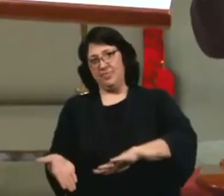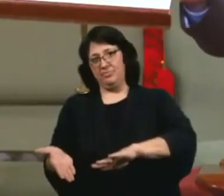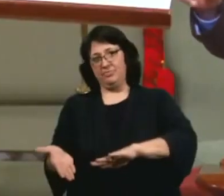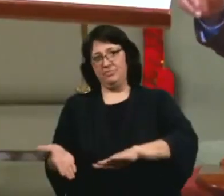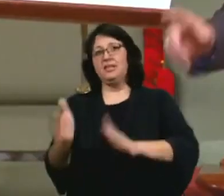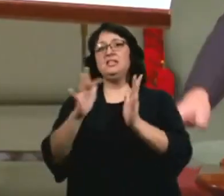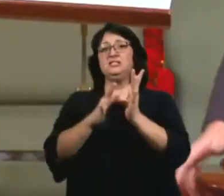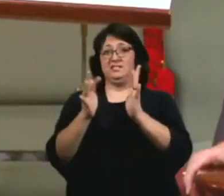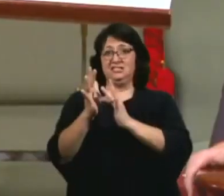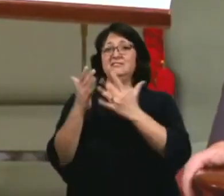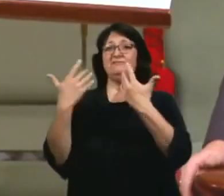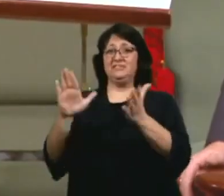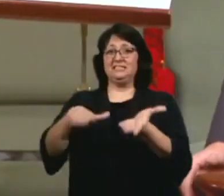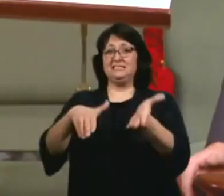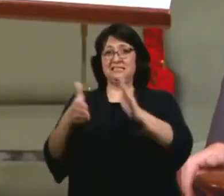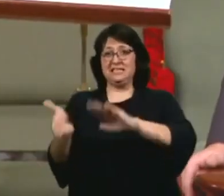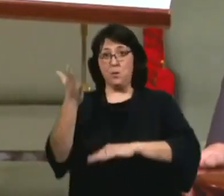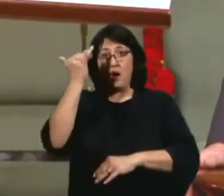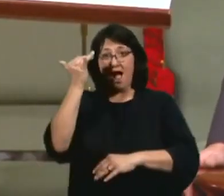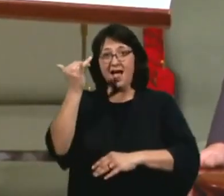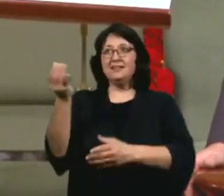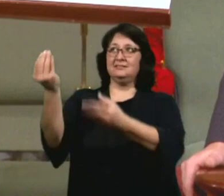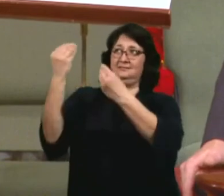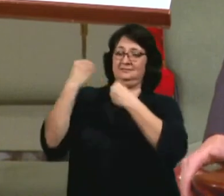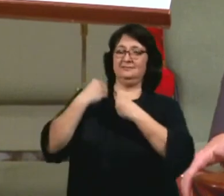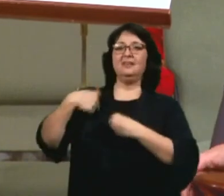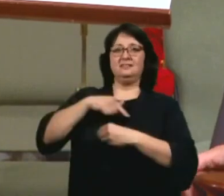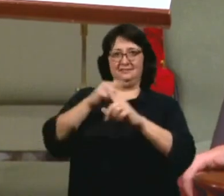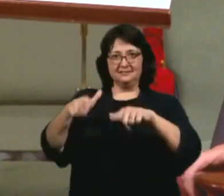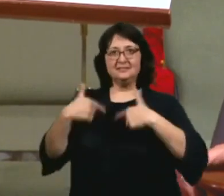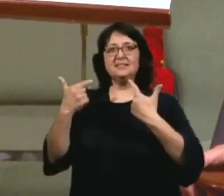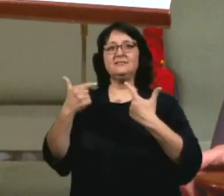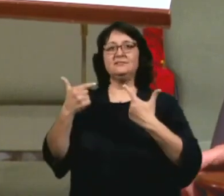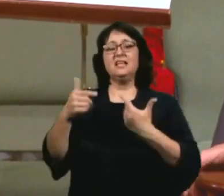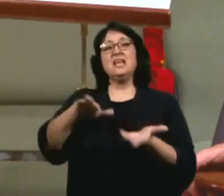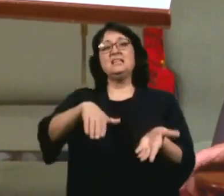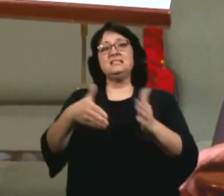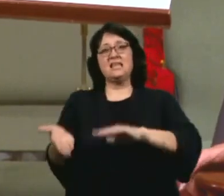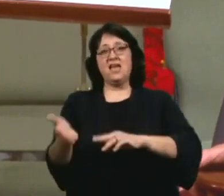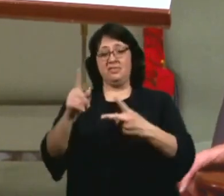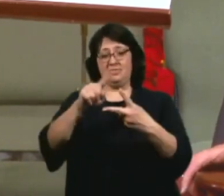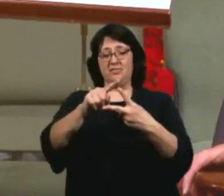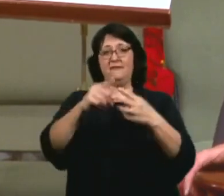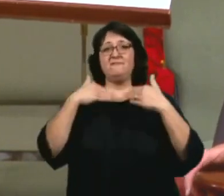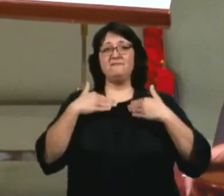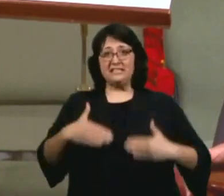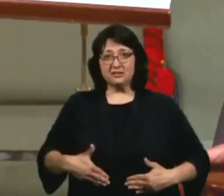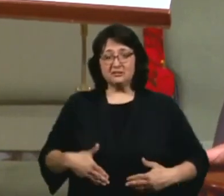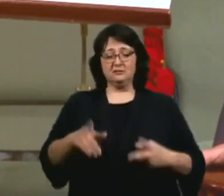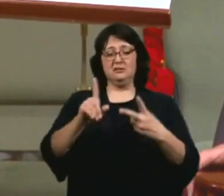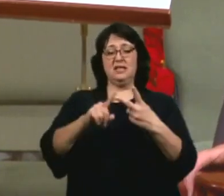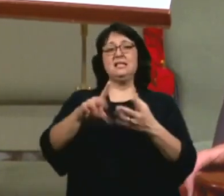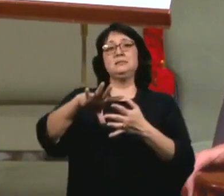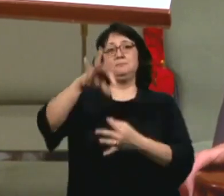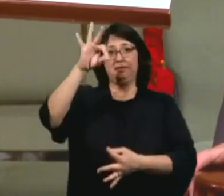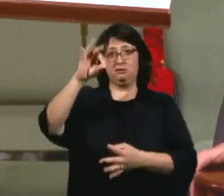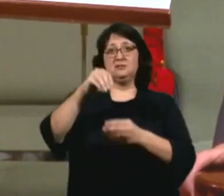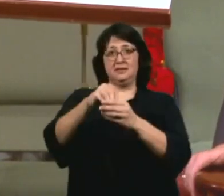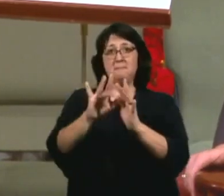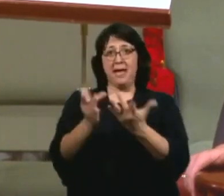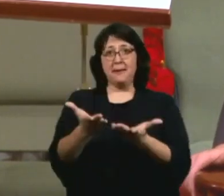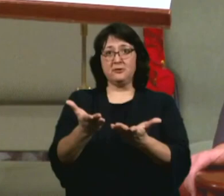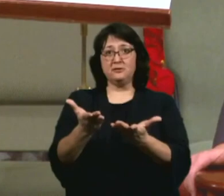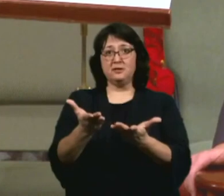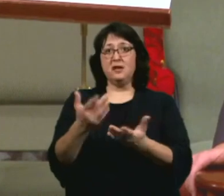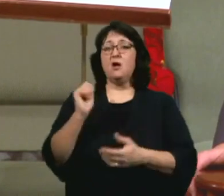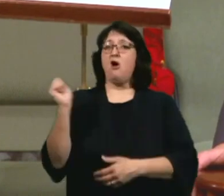Jesus died so we could live. And death is twofold in the Bible. It's physical and it's spiritual. All of